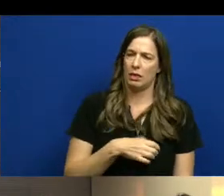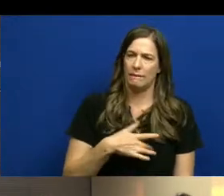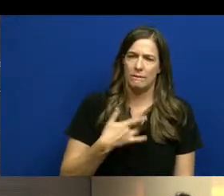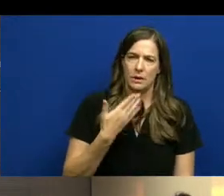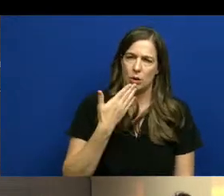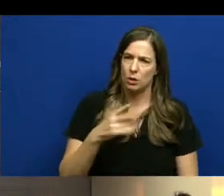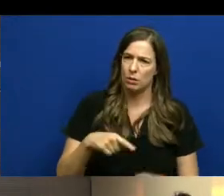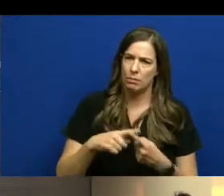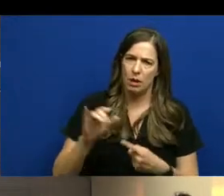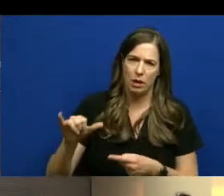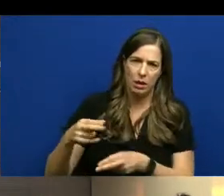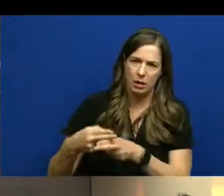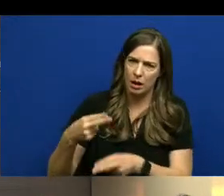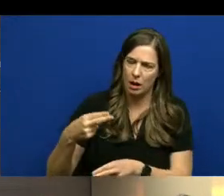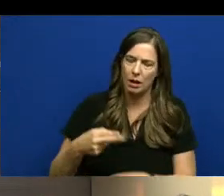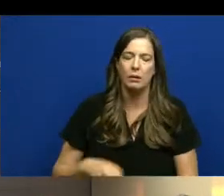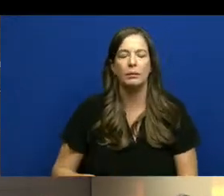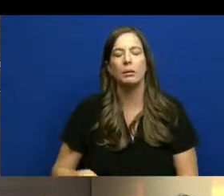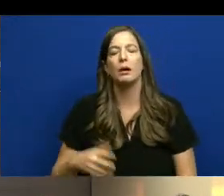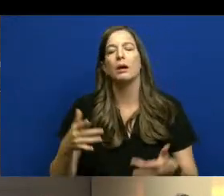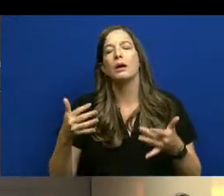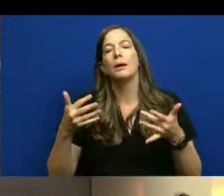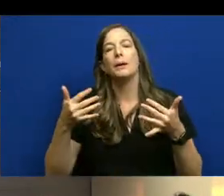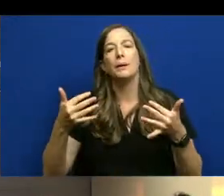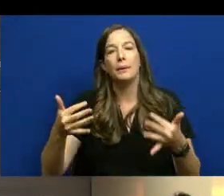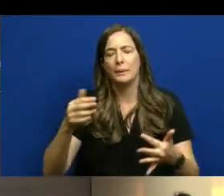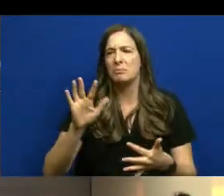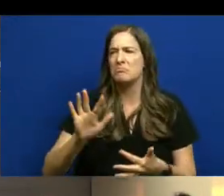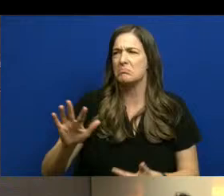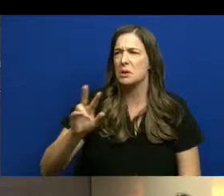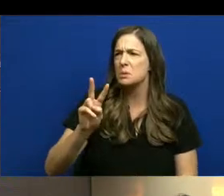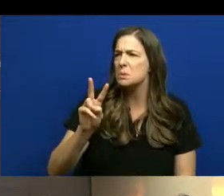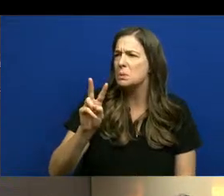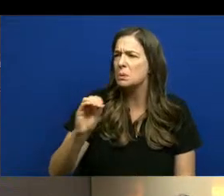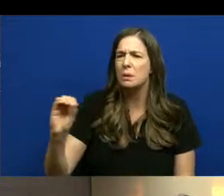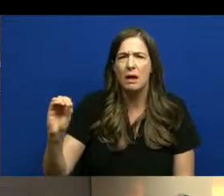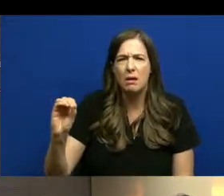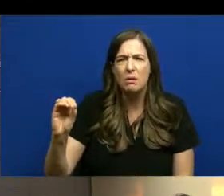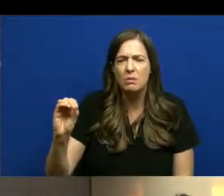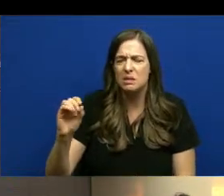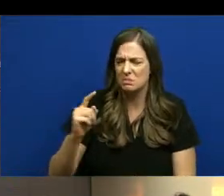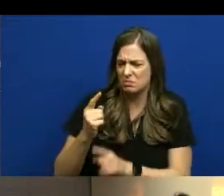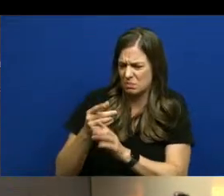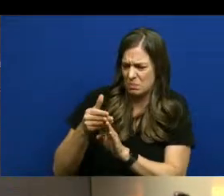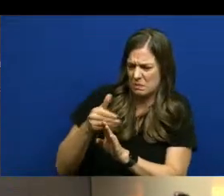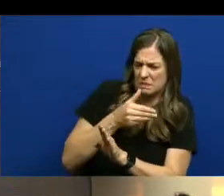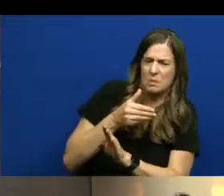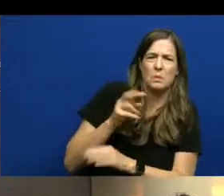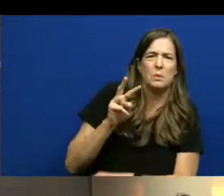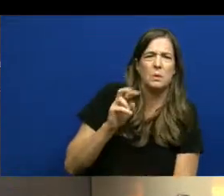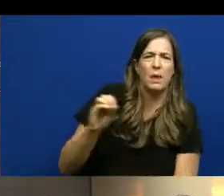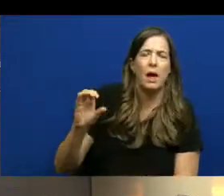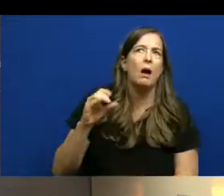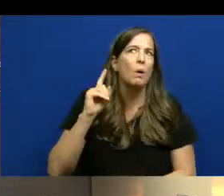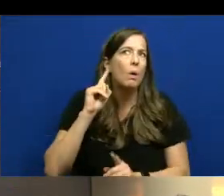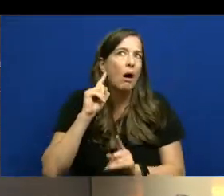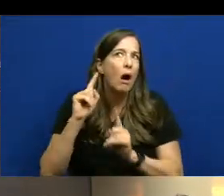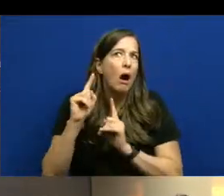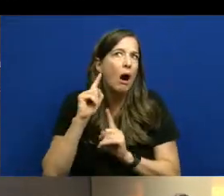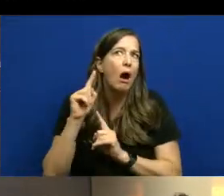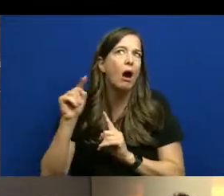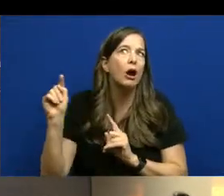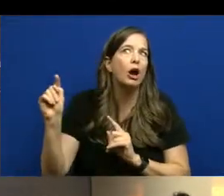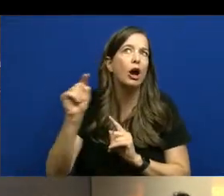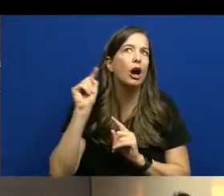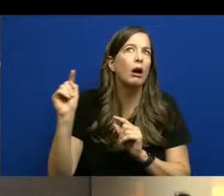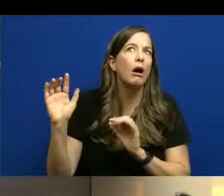In the year around the year 2000, which was it was just before the year 2000, we heard that we were going to have a